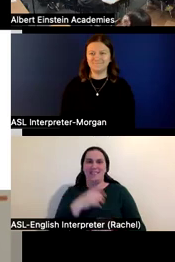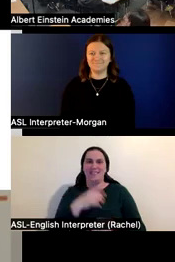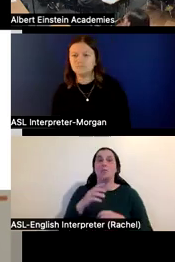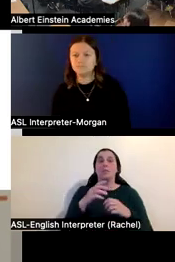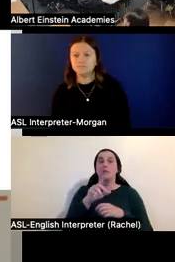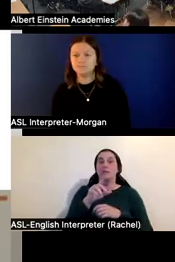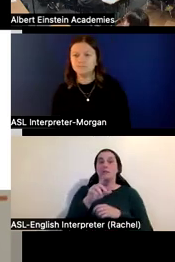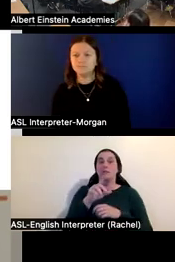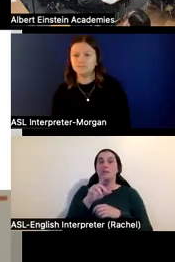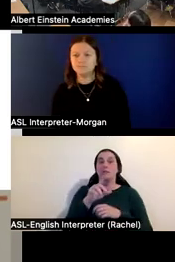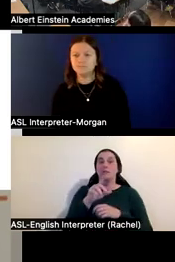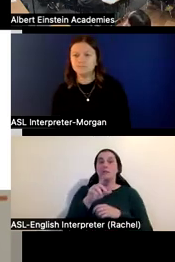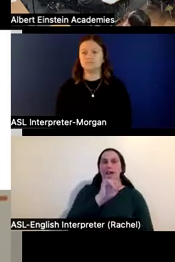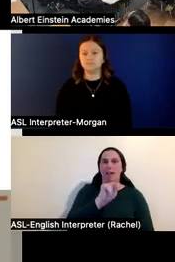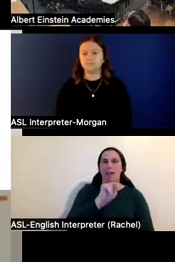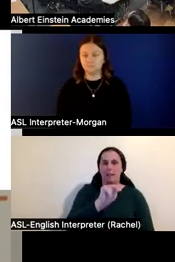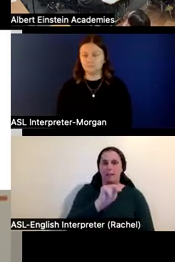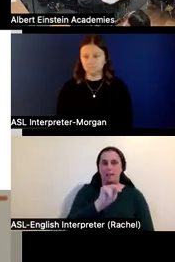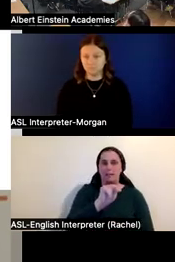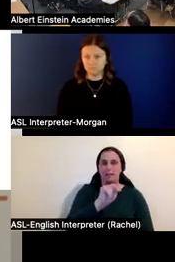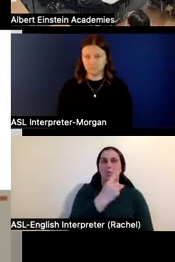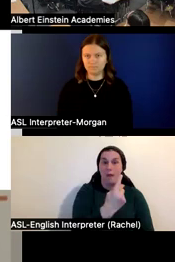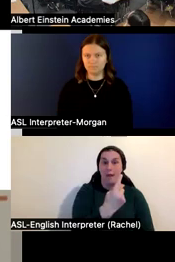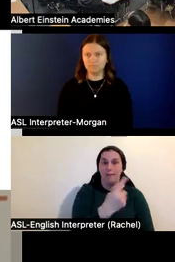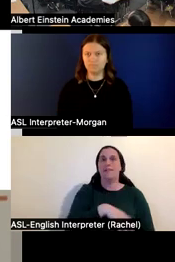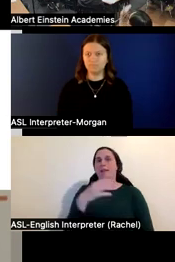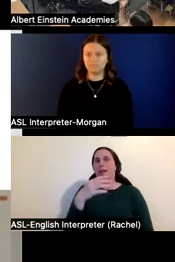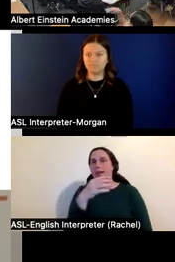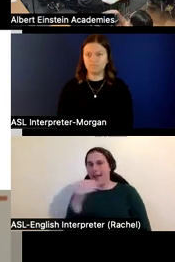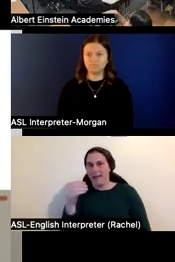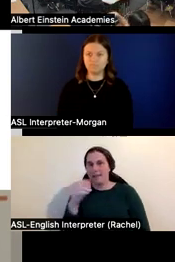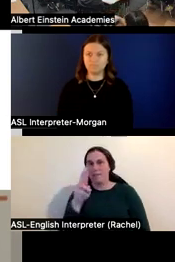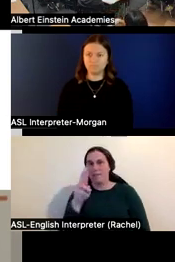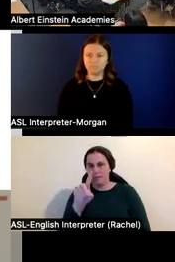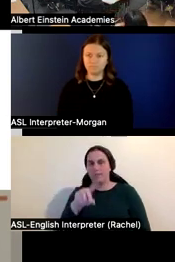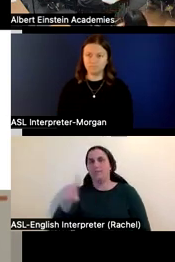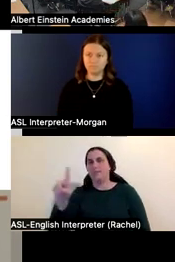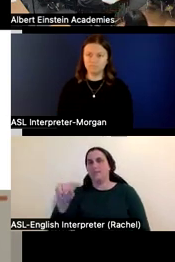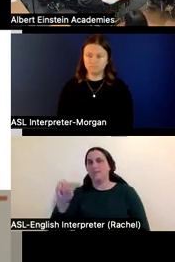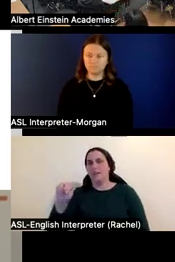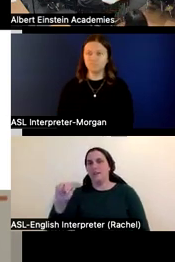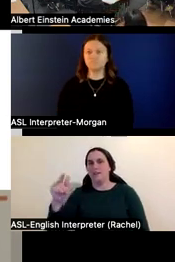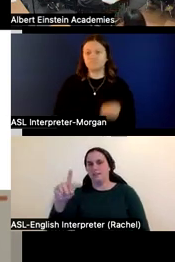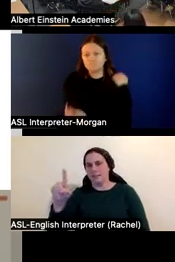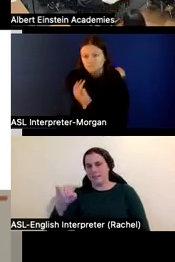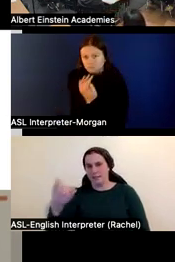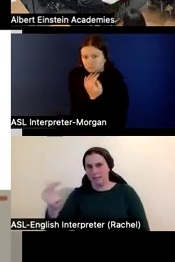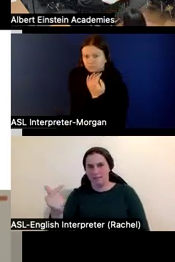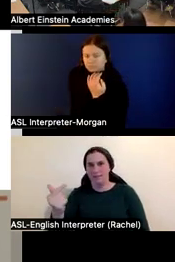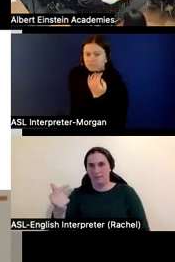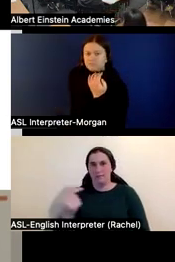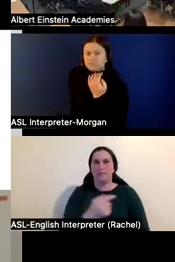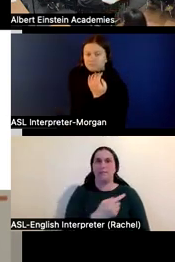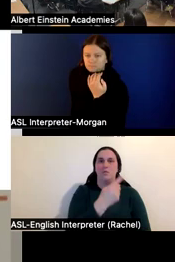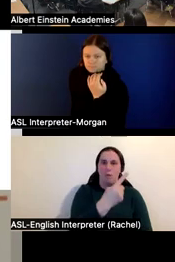22. So you go back to the two. No, here, 20. Oh, okay. That's your 20. So The one before the sponsoring. So and this